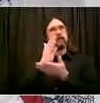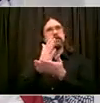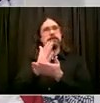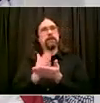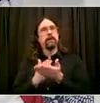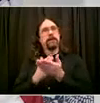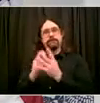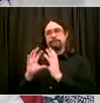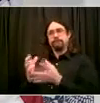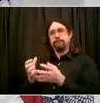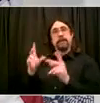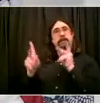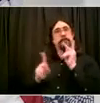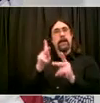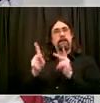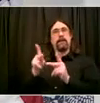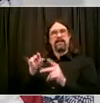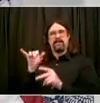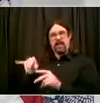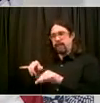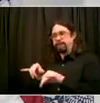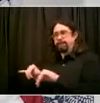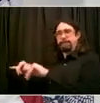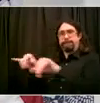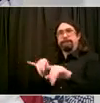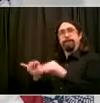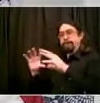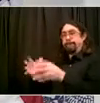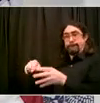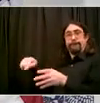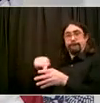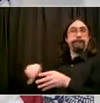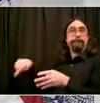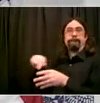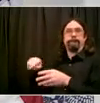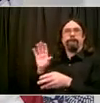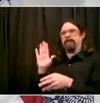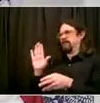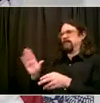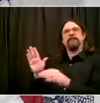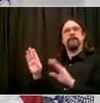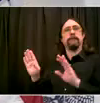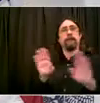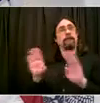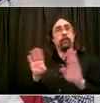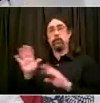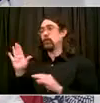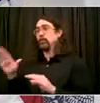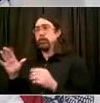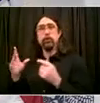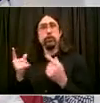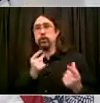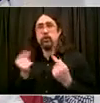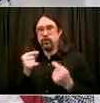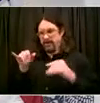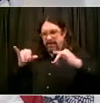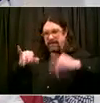is the lost opportunity last year to have established an approach to the